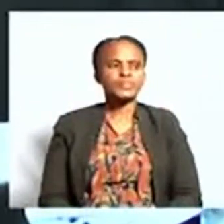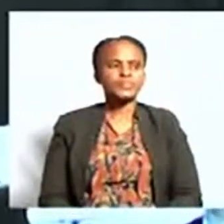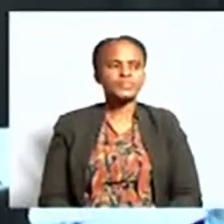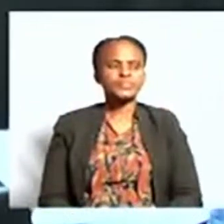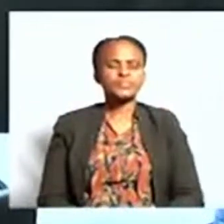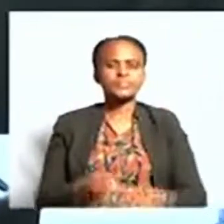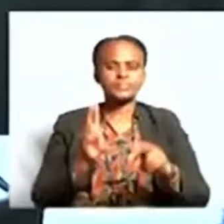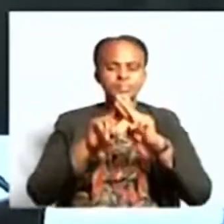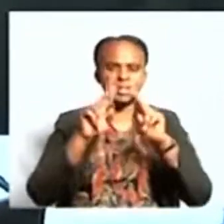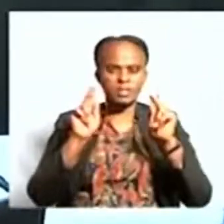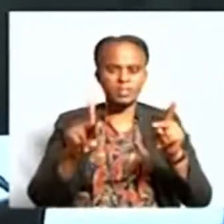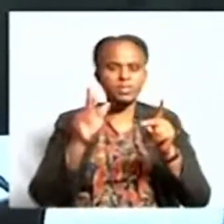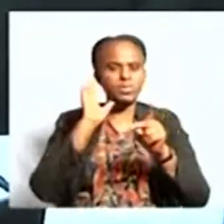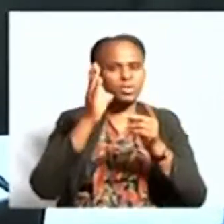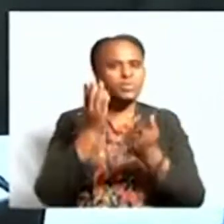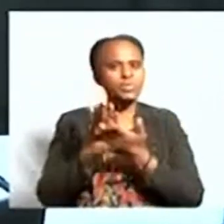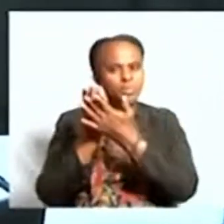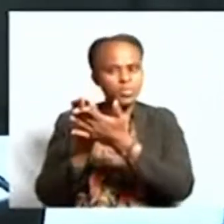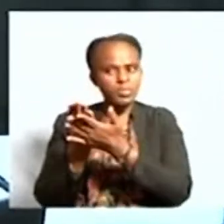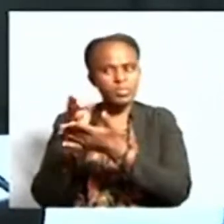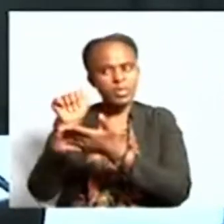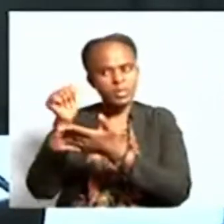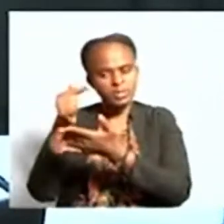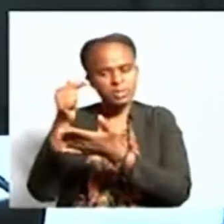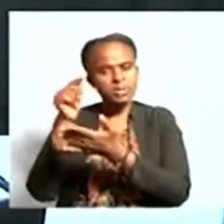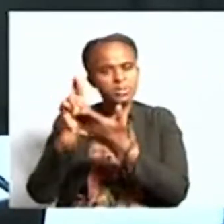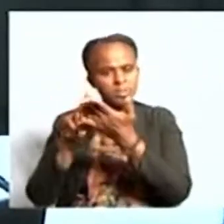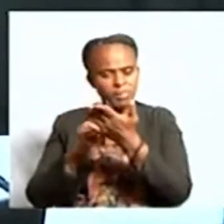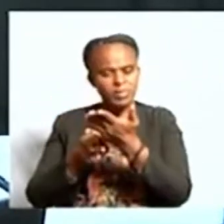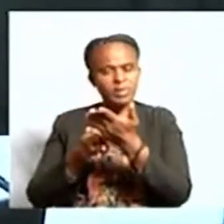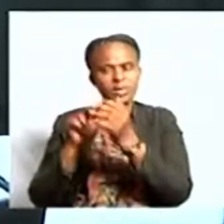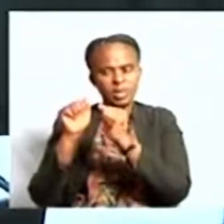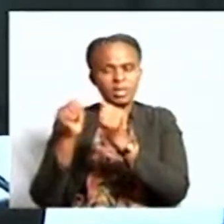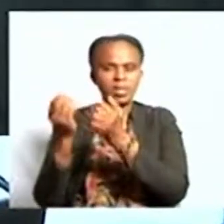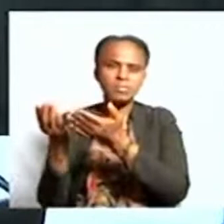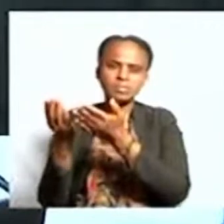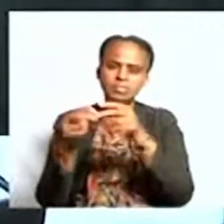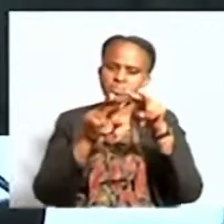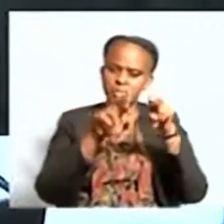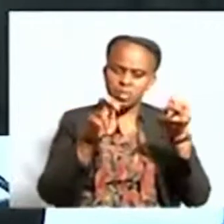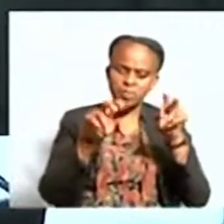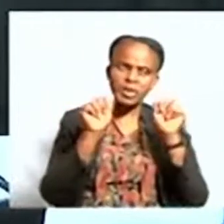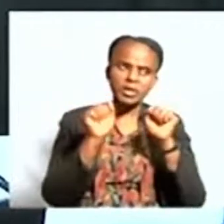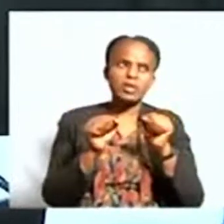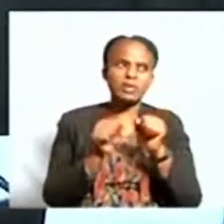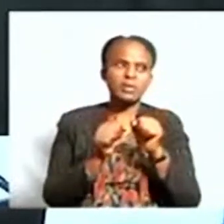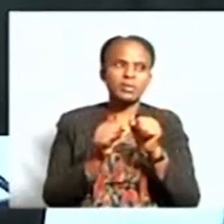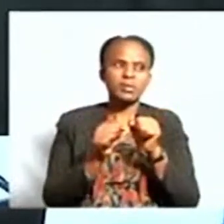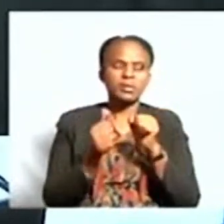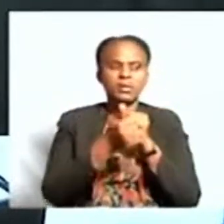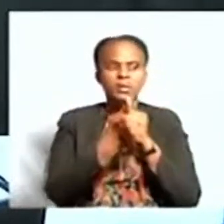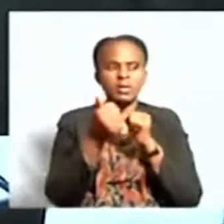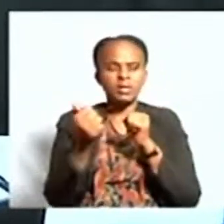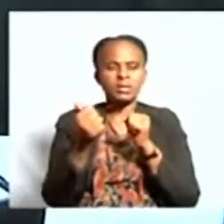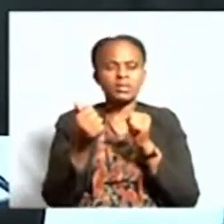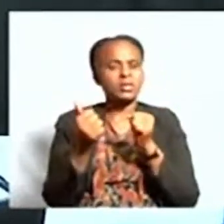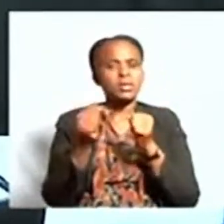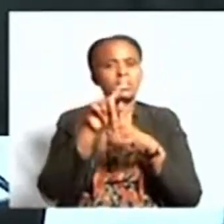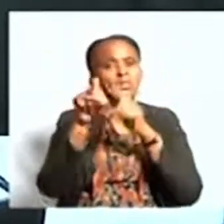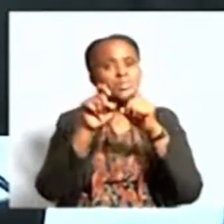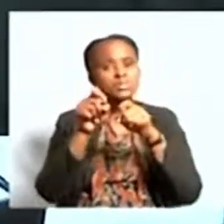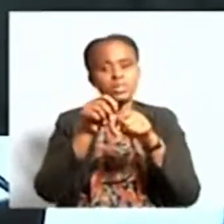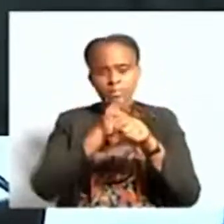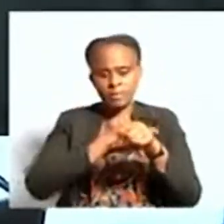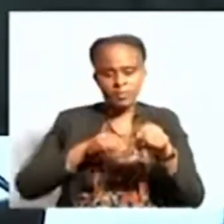Chair, well guided, will submit them through the Auditor General's report so that they can be verified. Any intervention from the members?